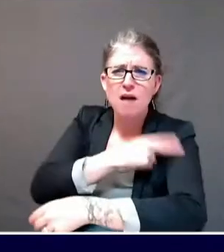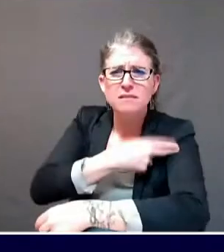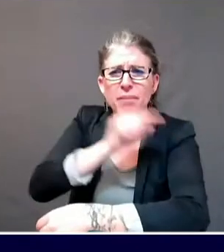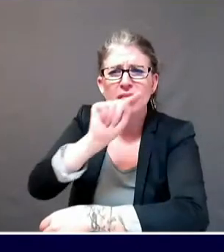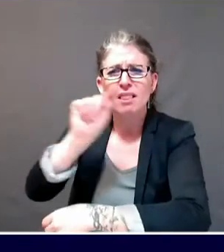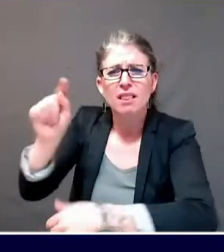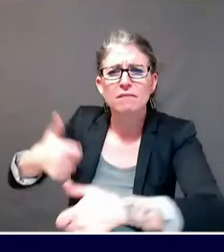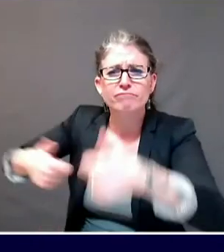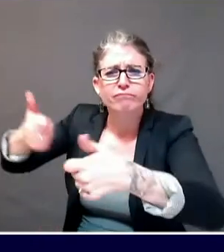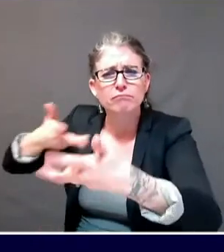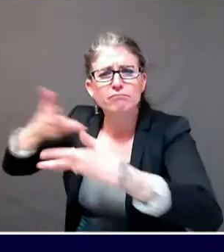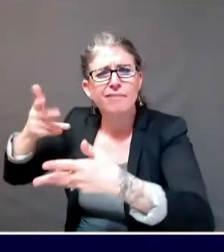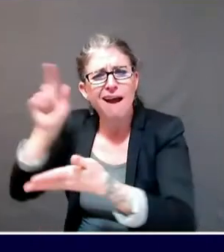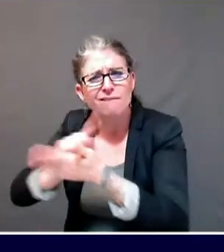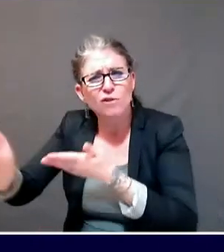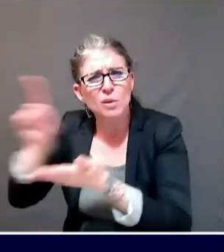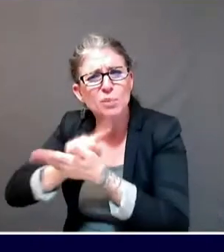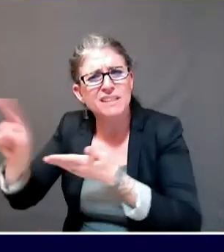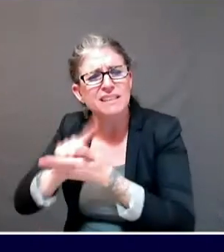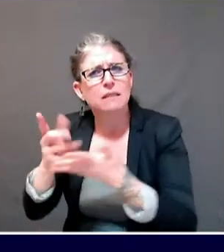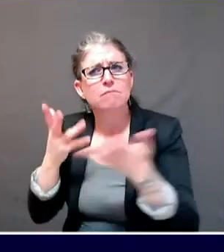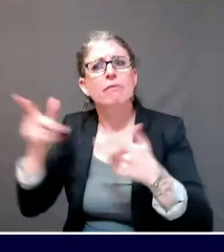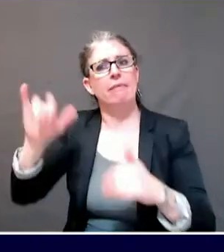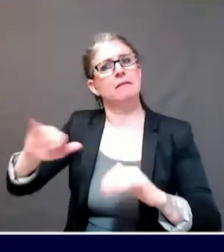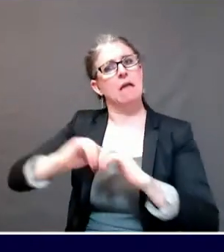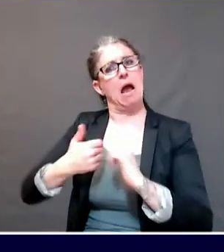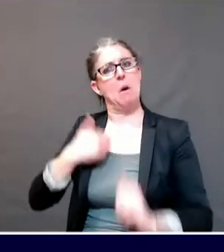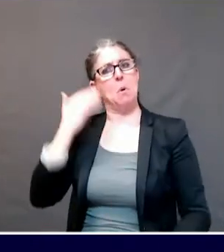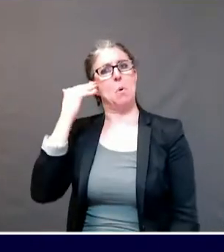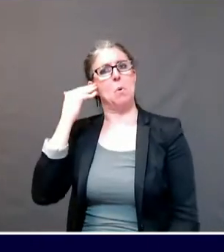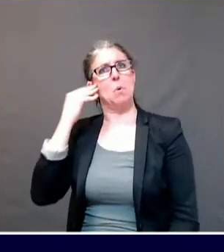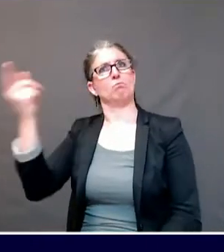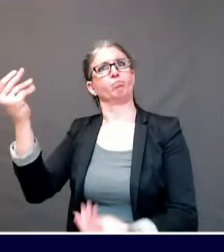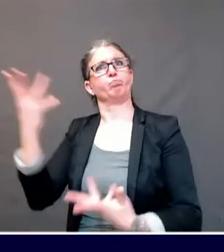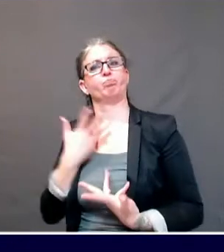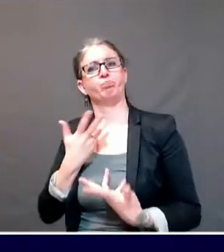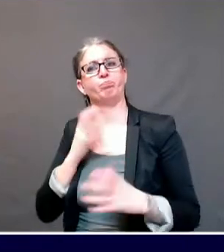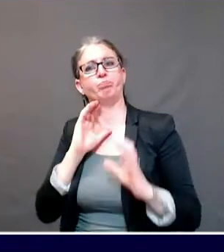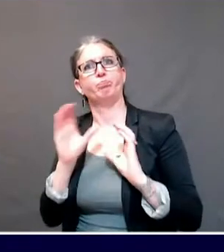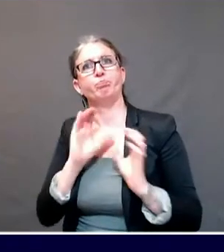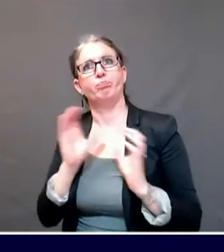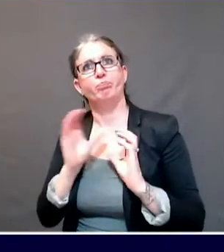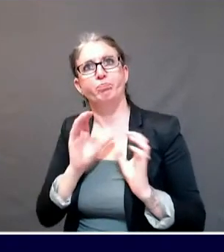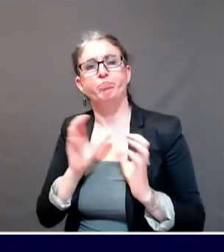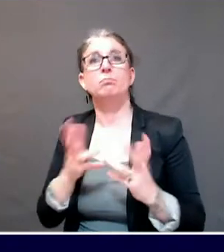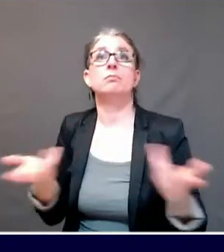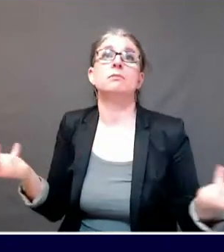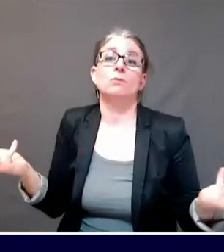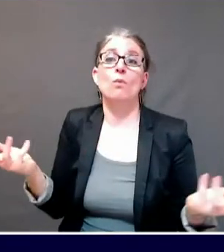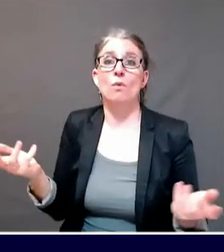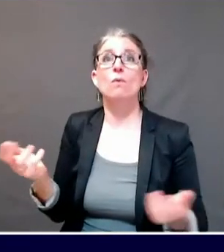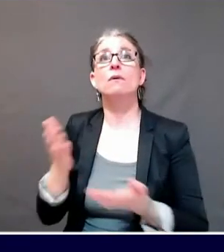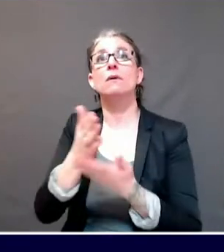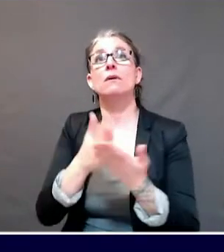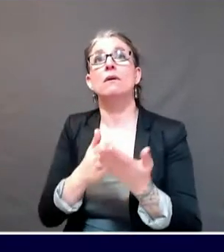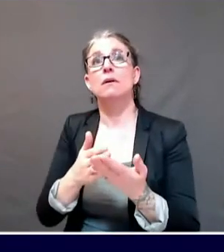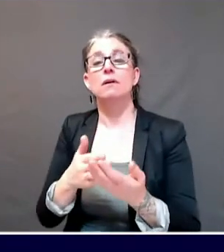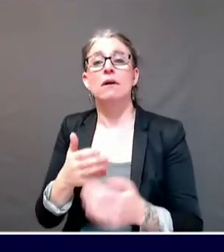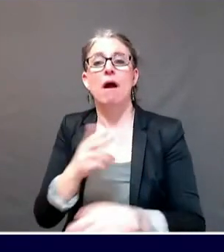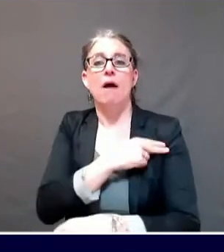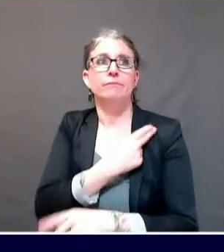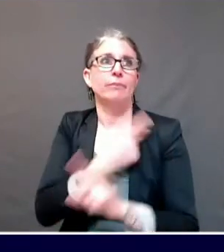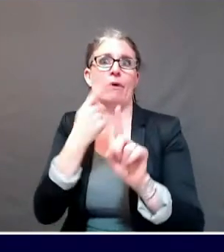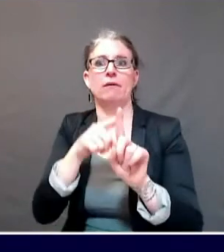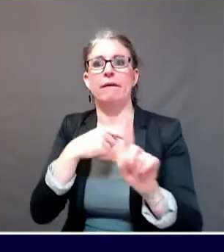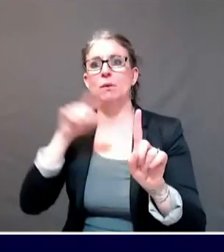to 50% of their 1,000 staff or 500 people, and 400 of those 500 who were offered it accepted